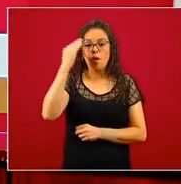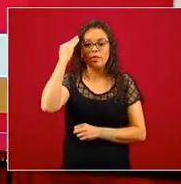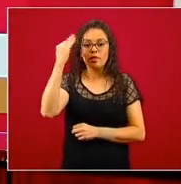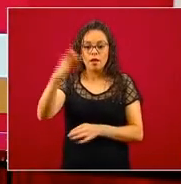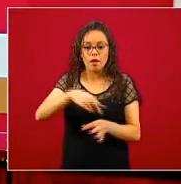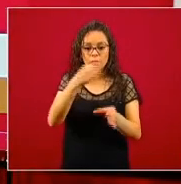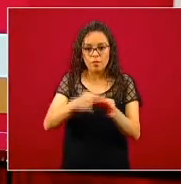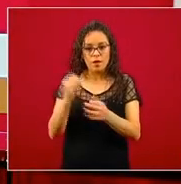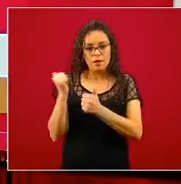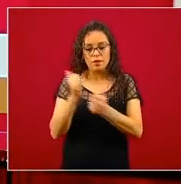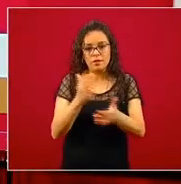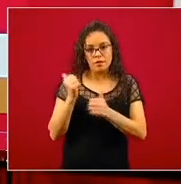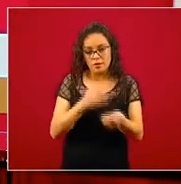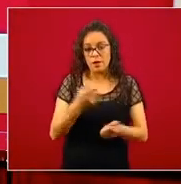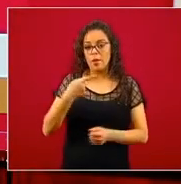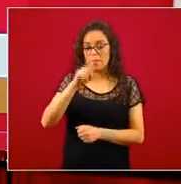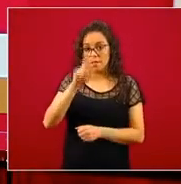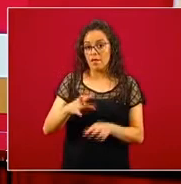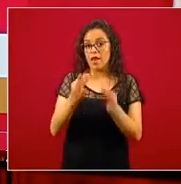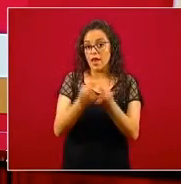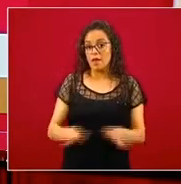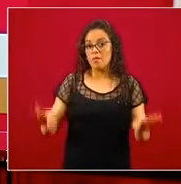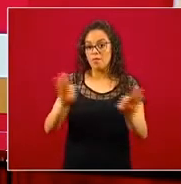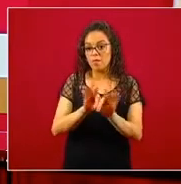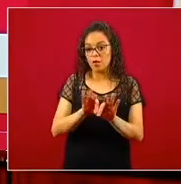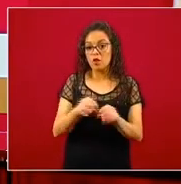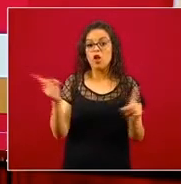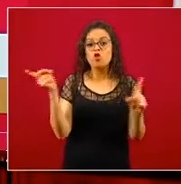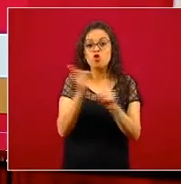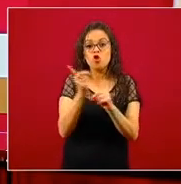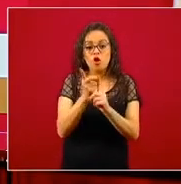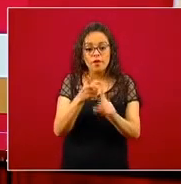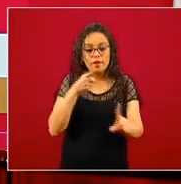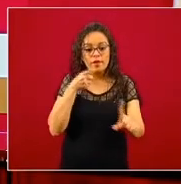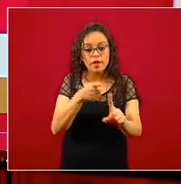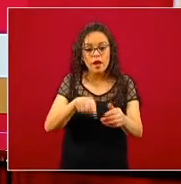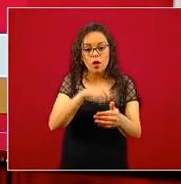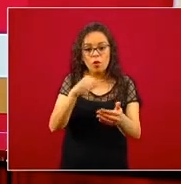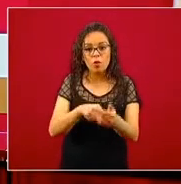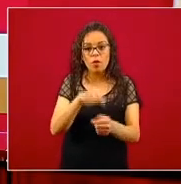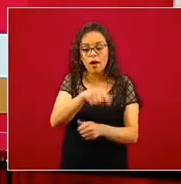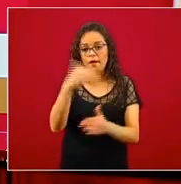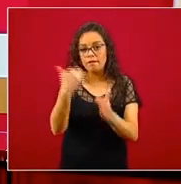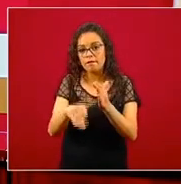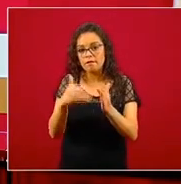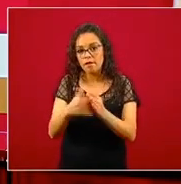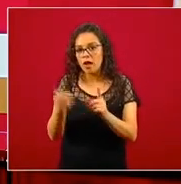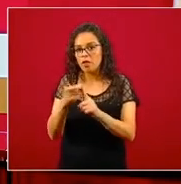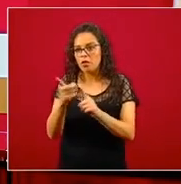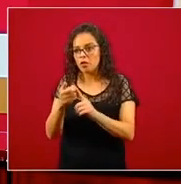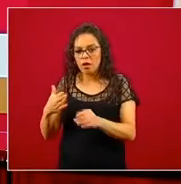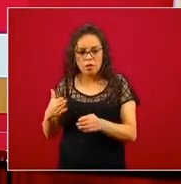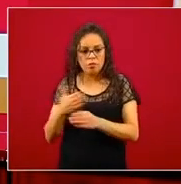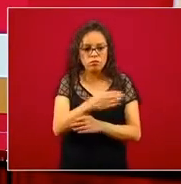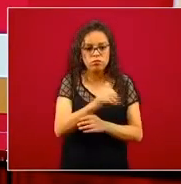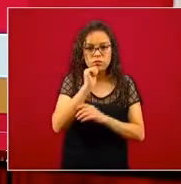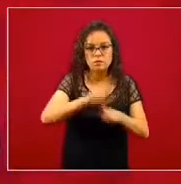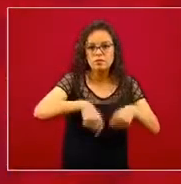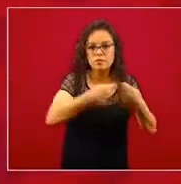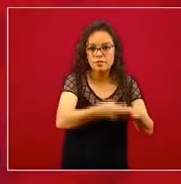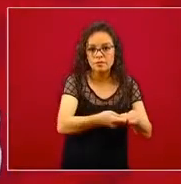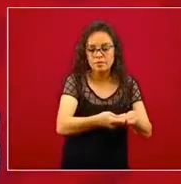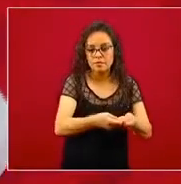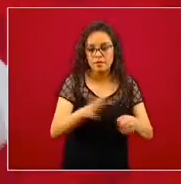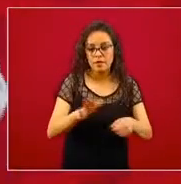not know precisely what the reason of the protest is. You've said that the motivation is